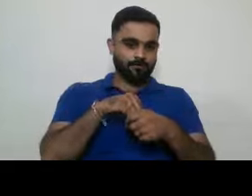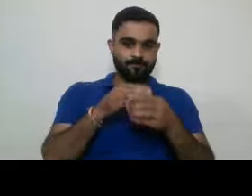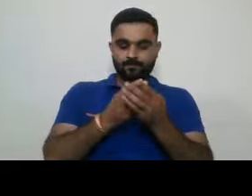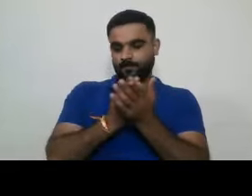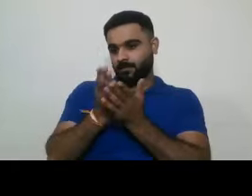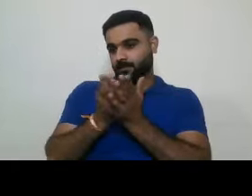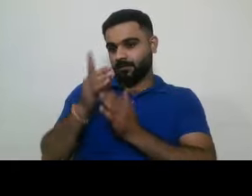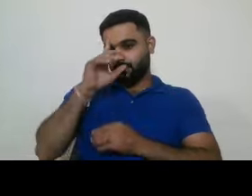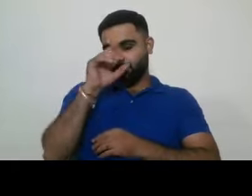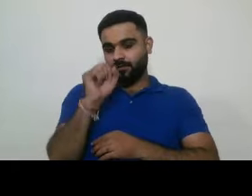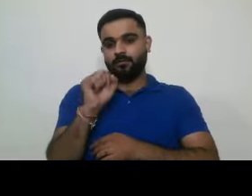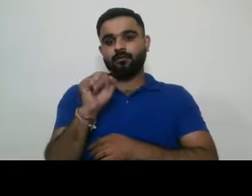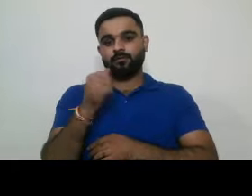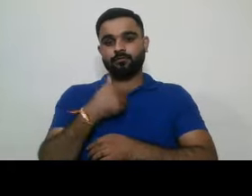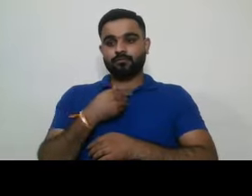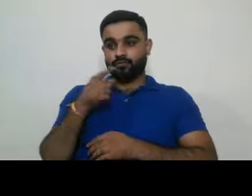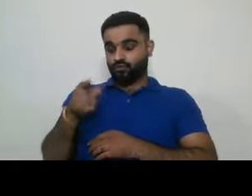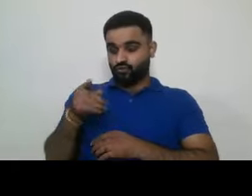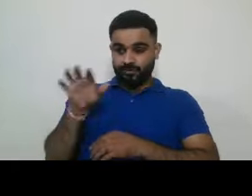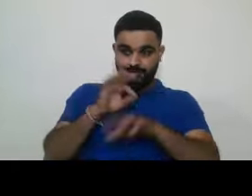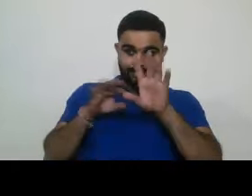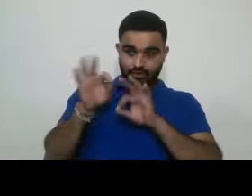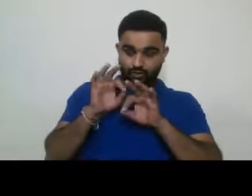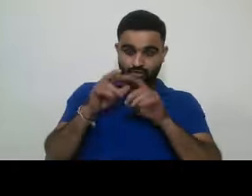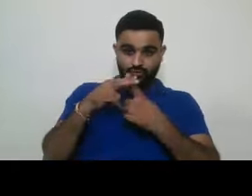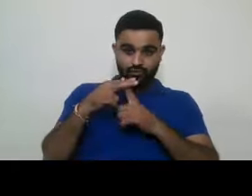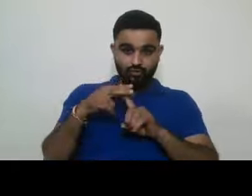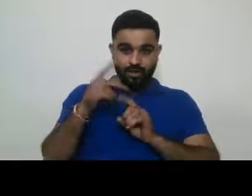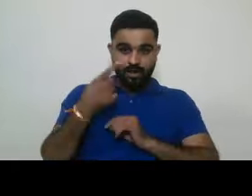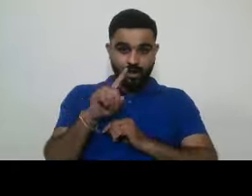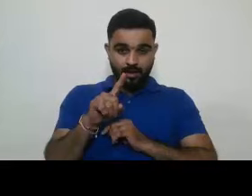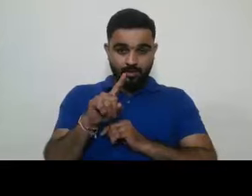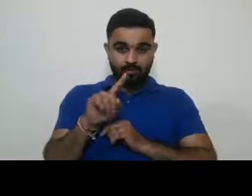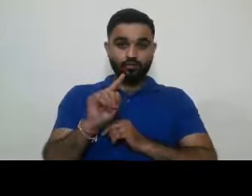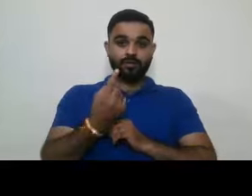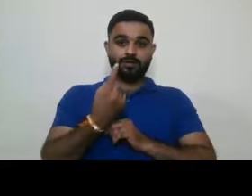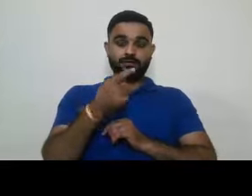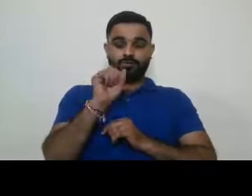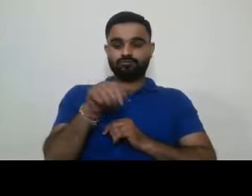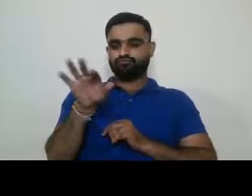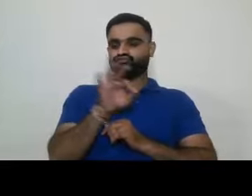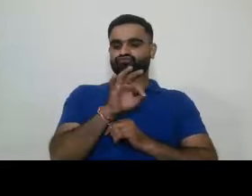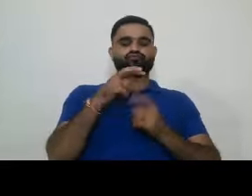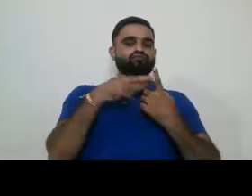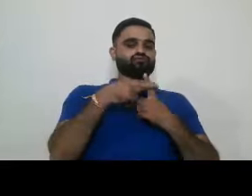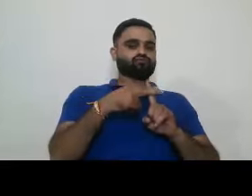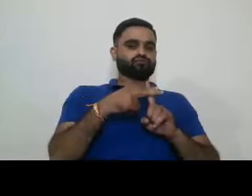to remember was, are you choosing the right tool? So once you have chosen the right